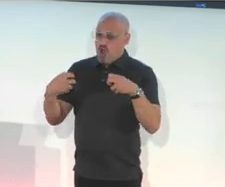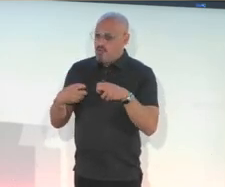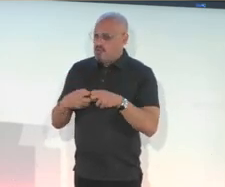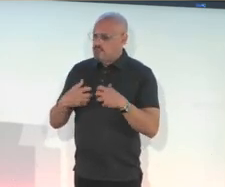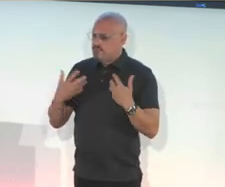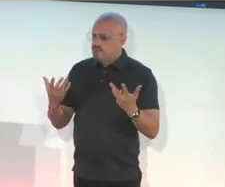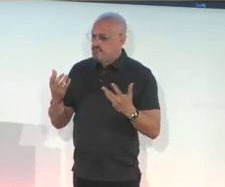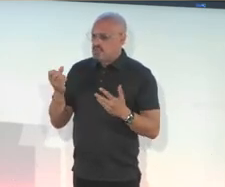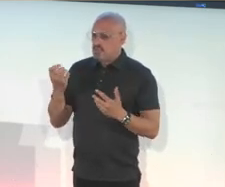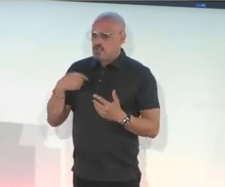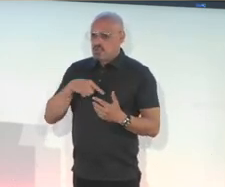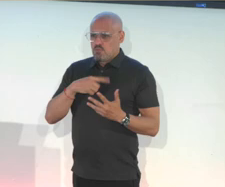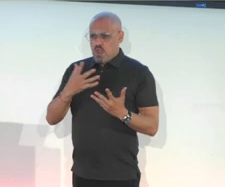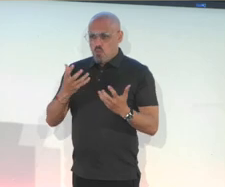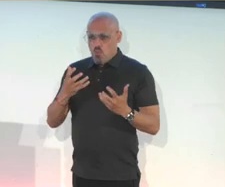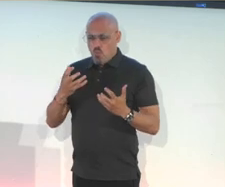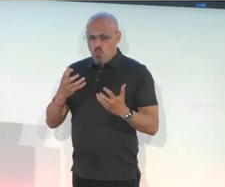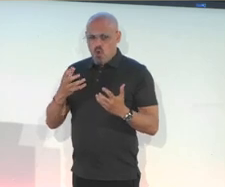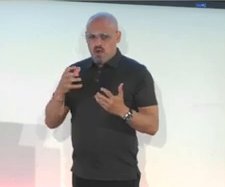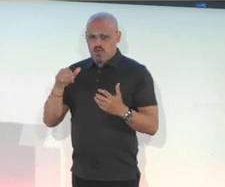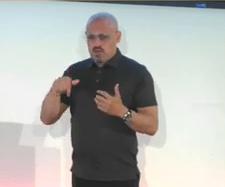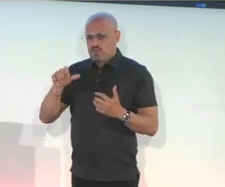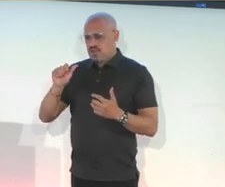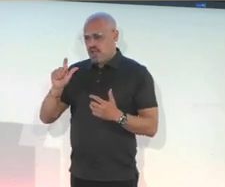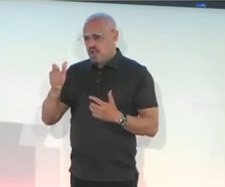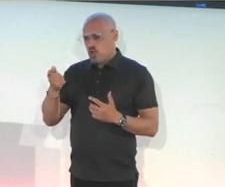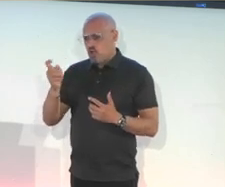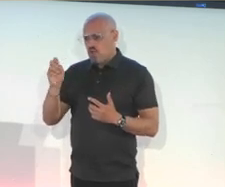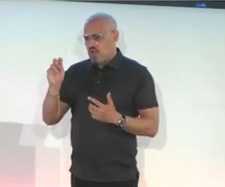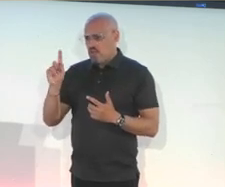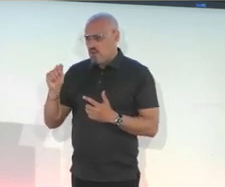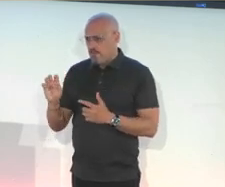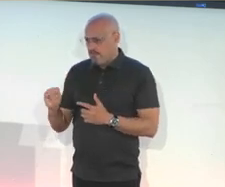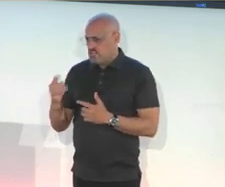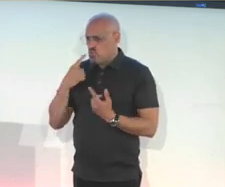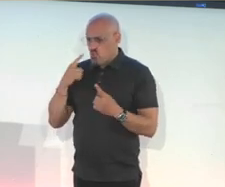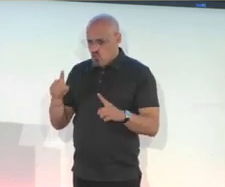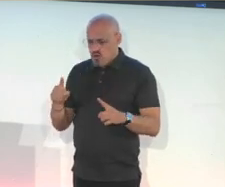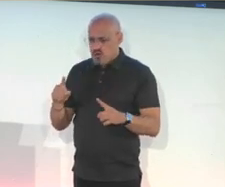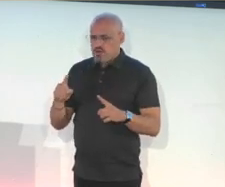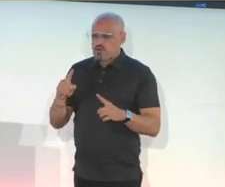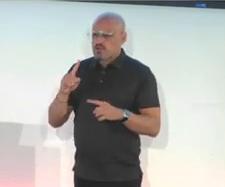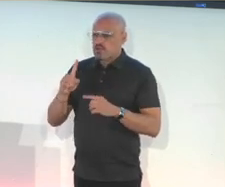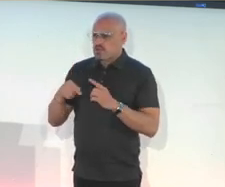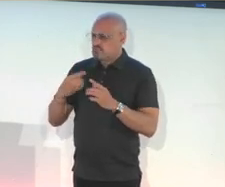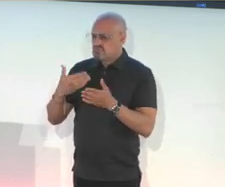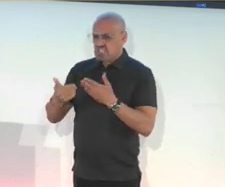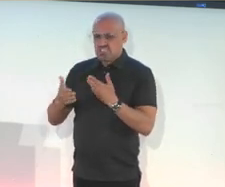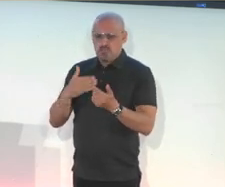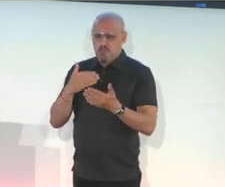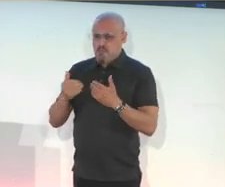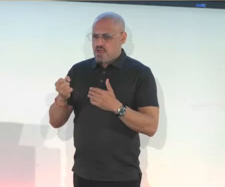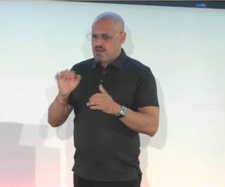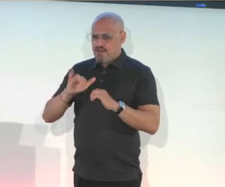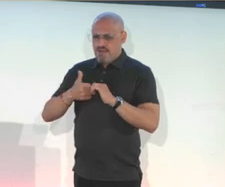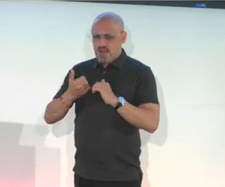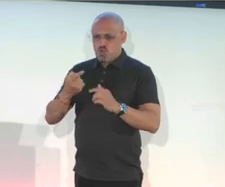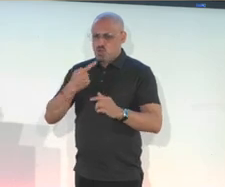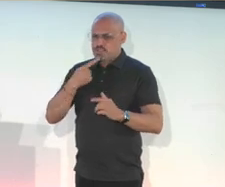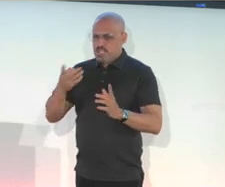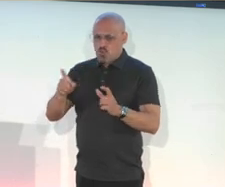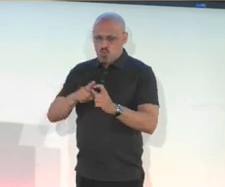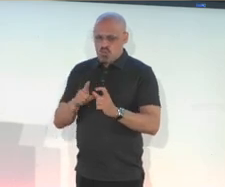is. We want this algorithm to work well regardless of how you pronounce your